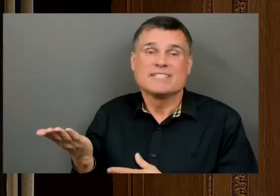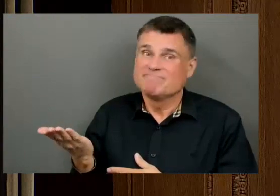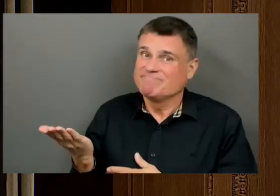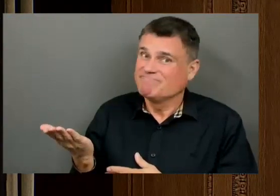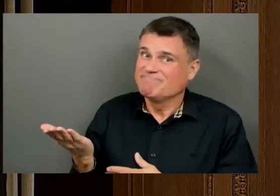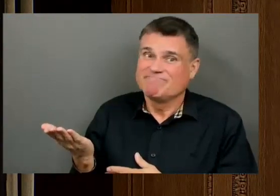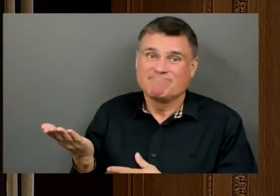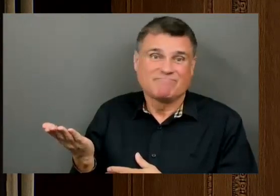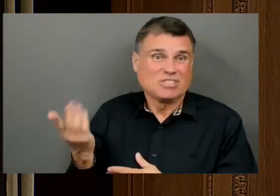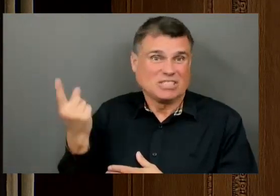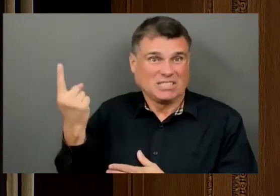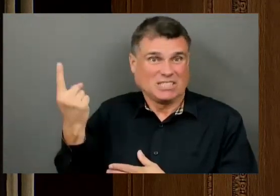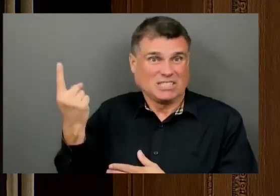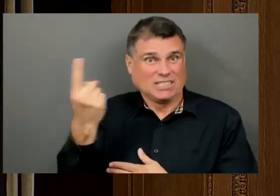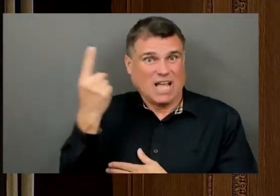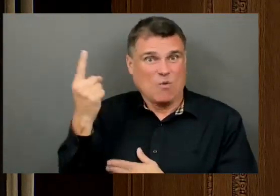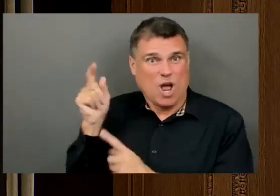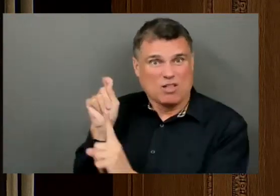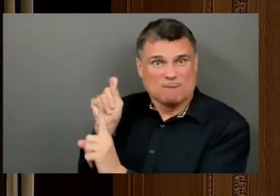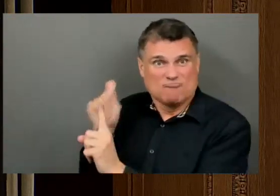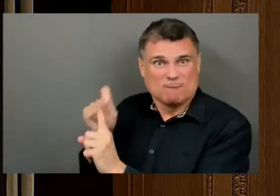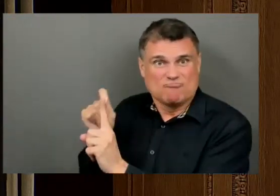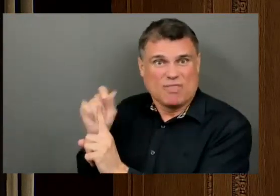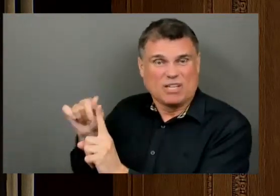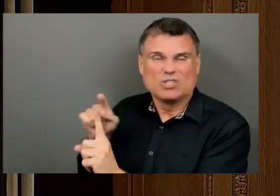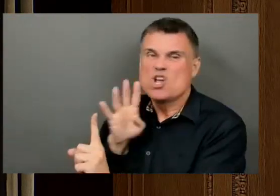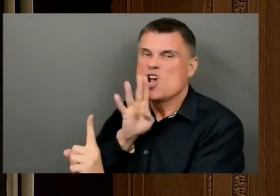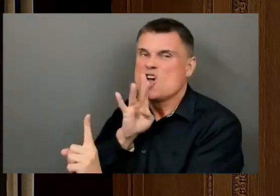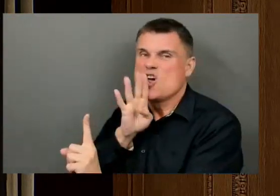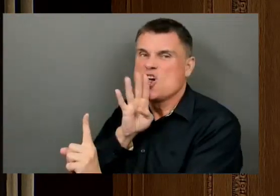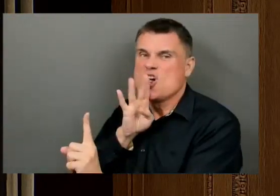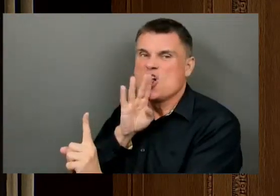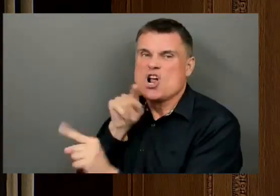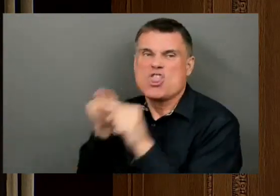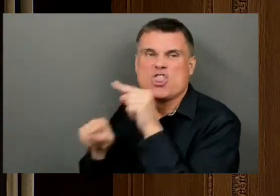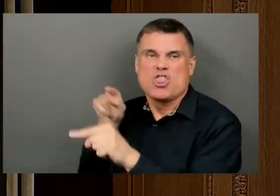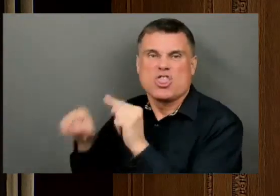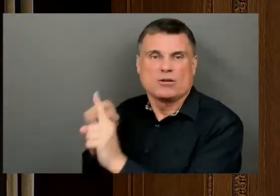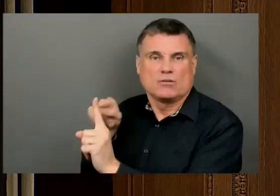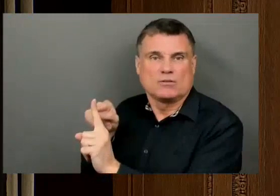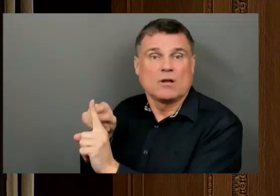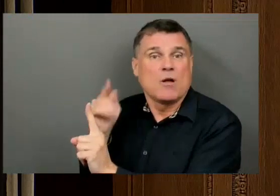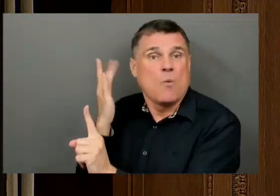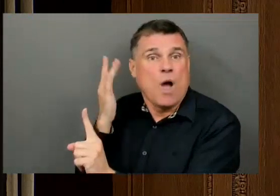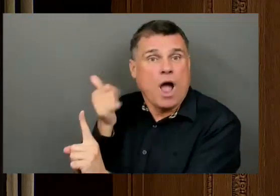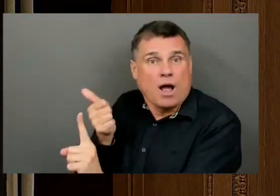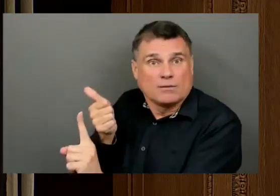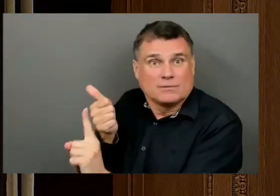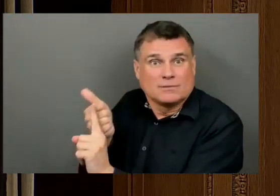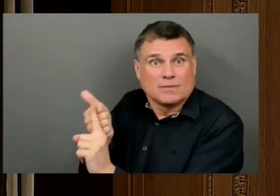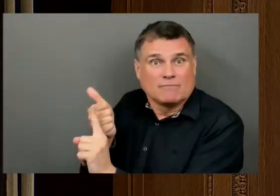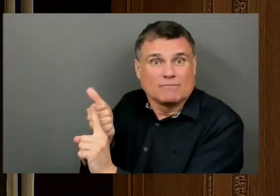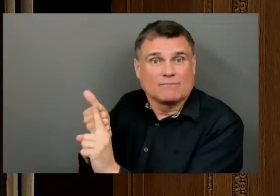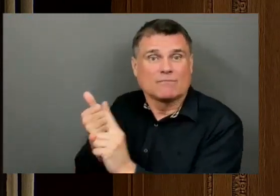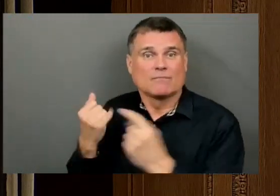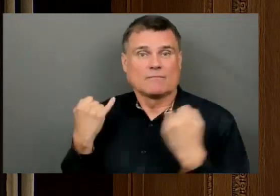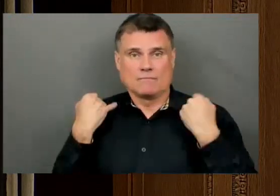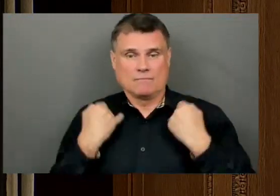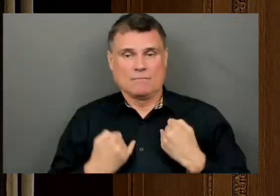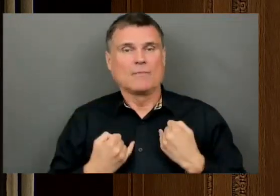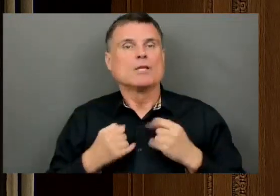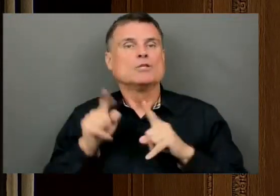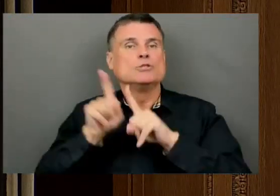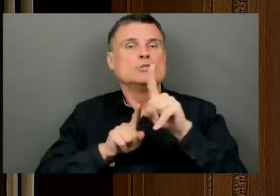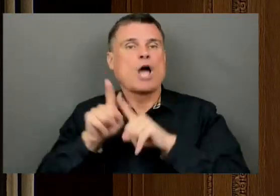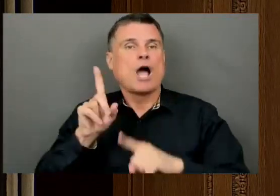verbally, in this instance, for wearing the Star of David. She says, "I was shouted at, I was called names